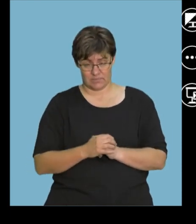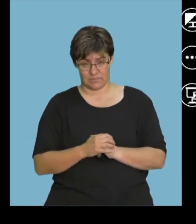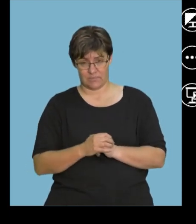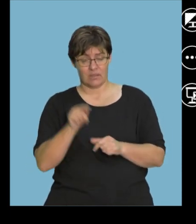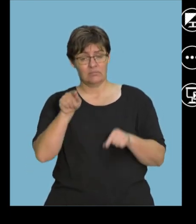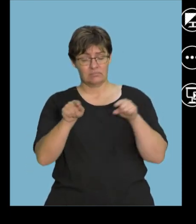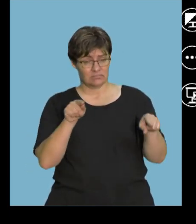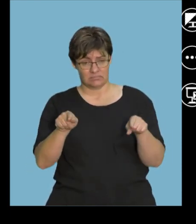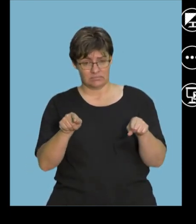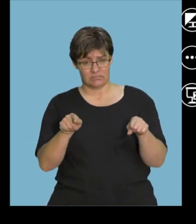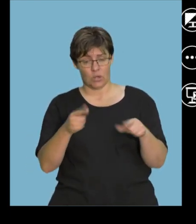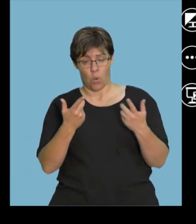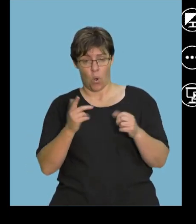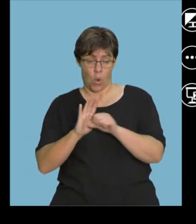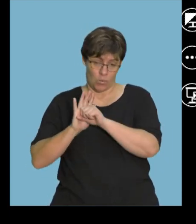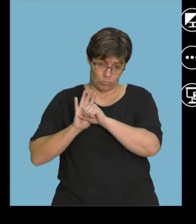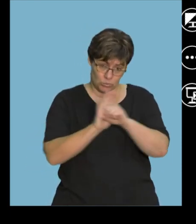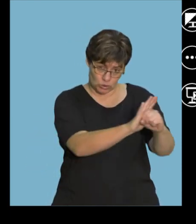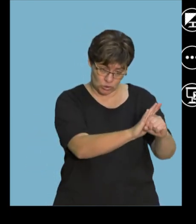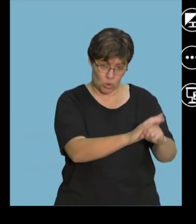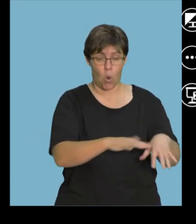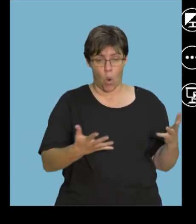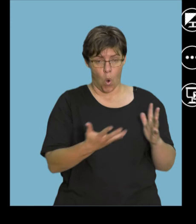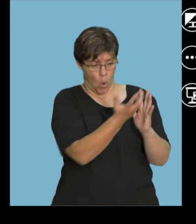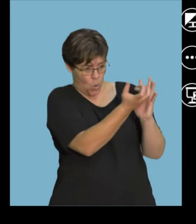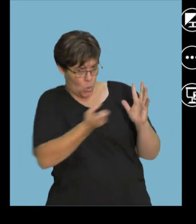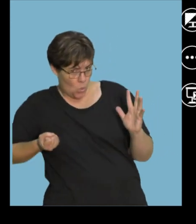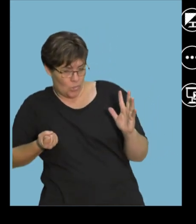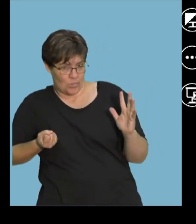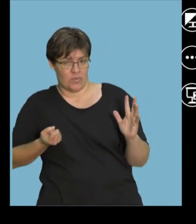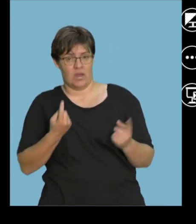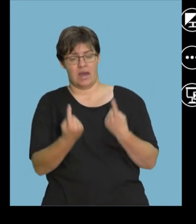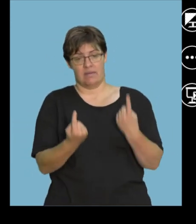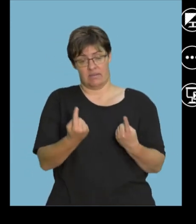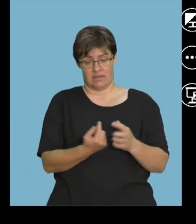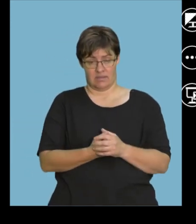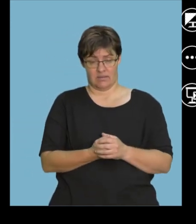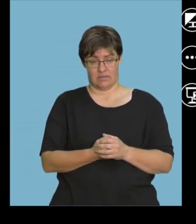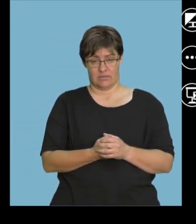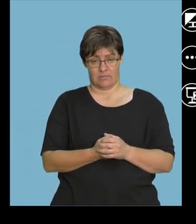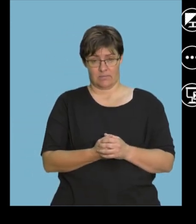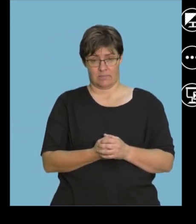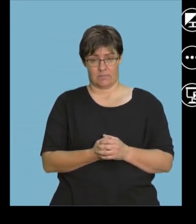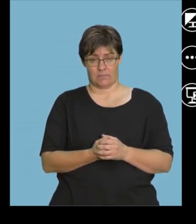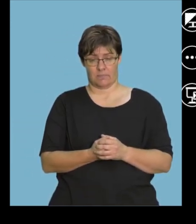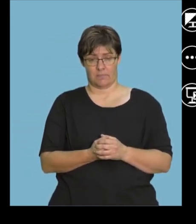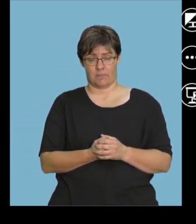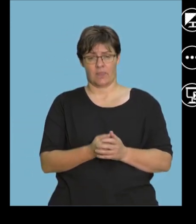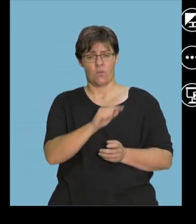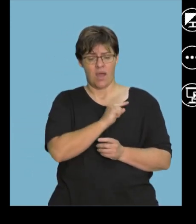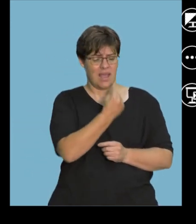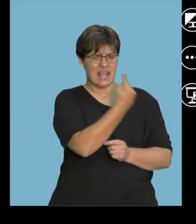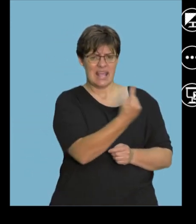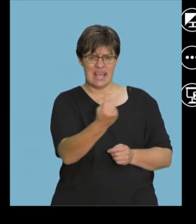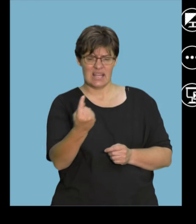thing was that these two forces are either a push or a pull, right?